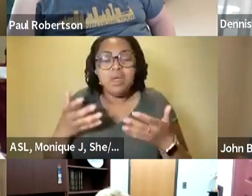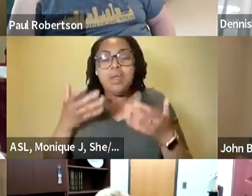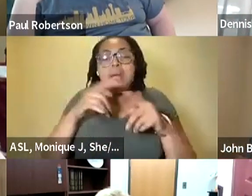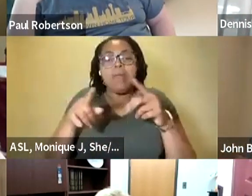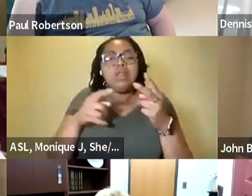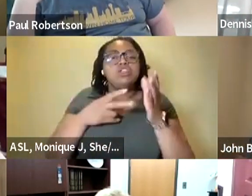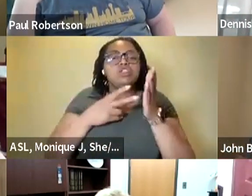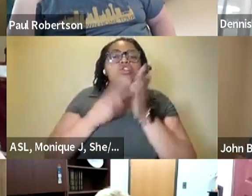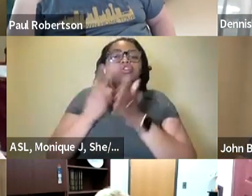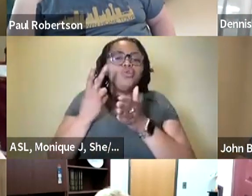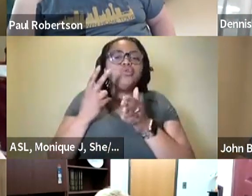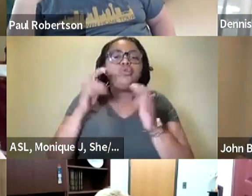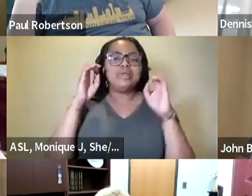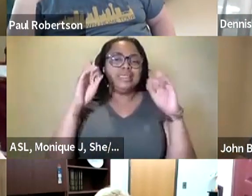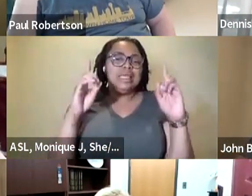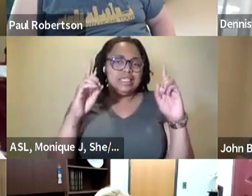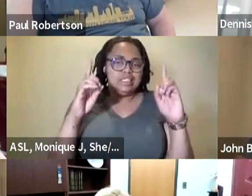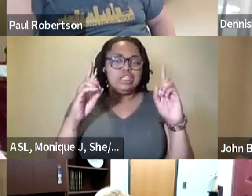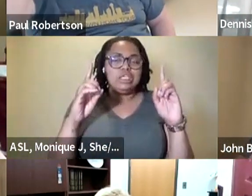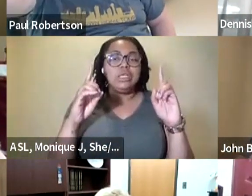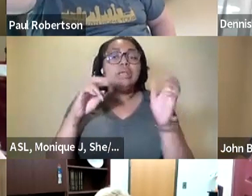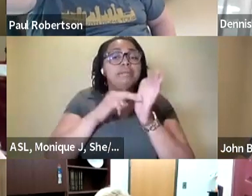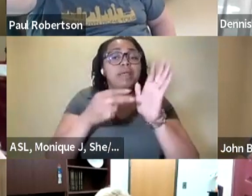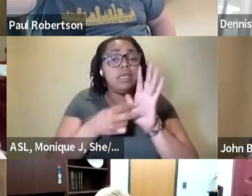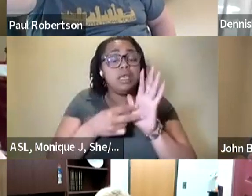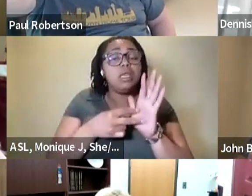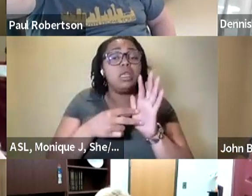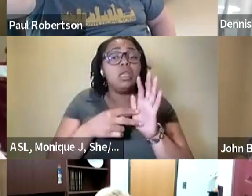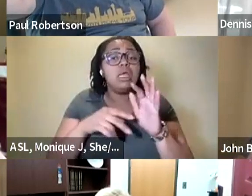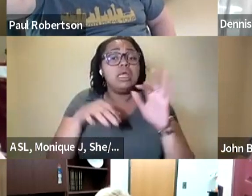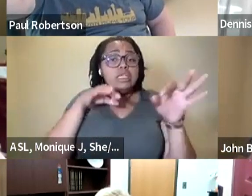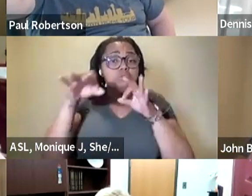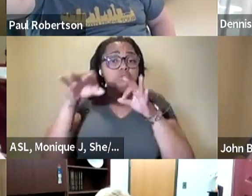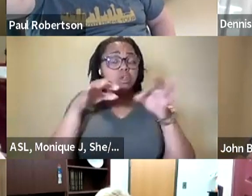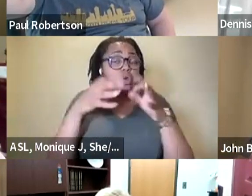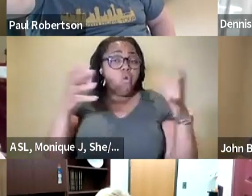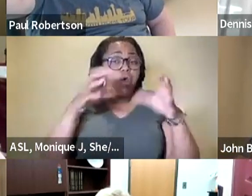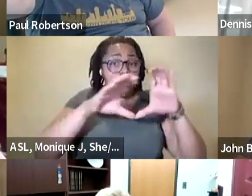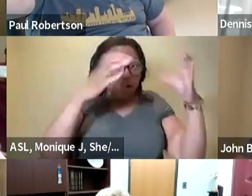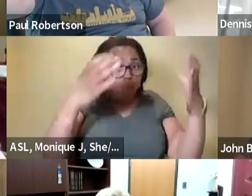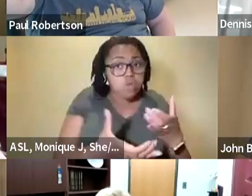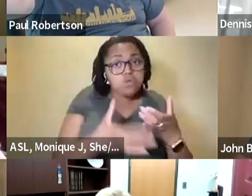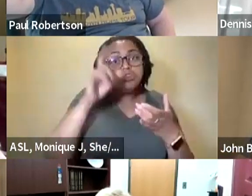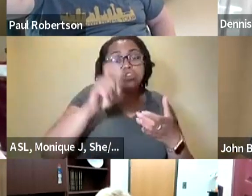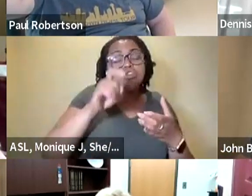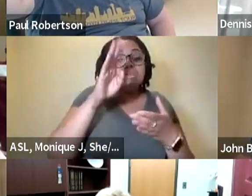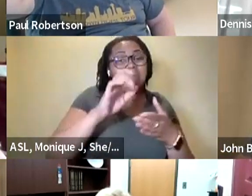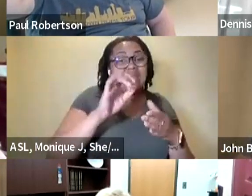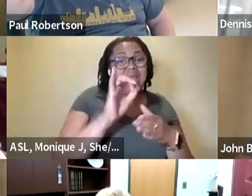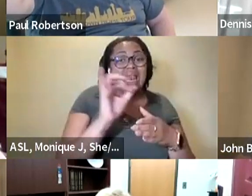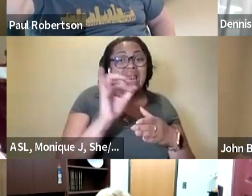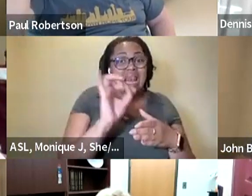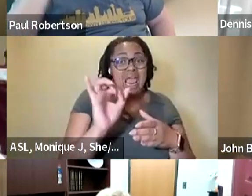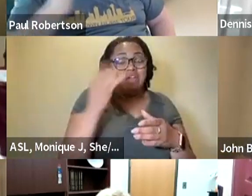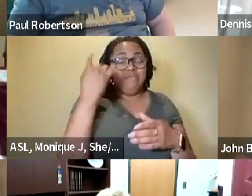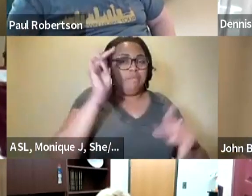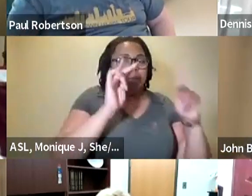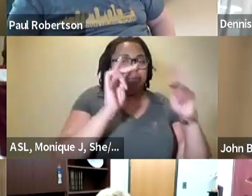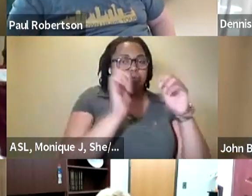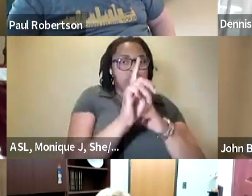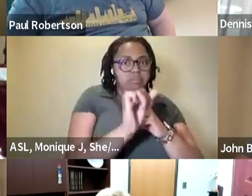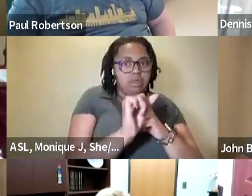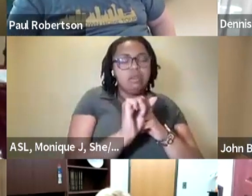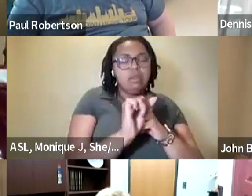what the world should be like for people with disabilities, and also education in what the world is actually like and how to get